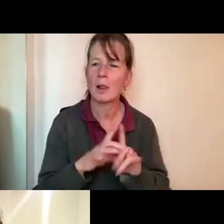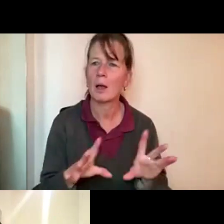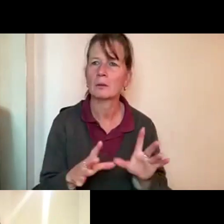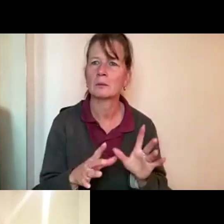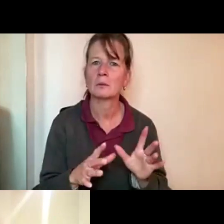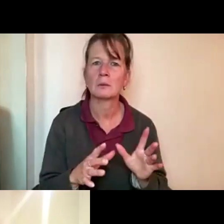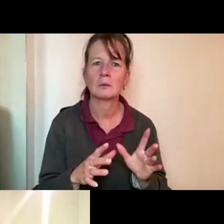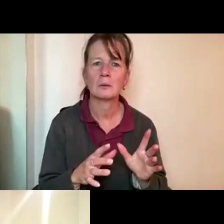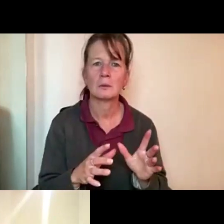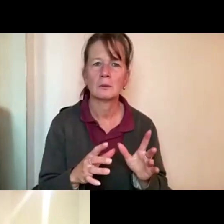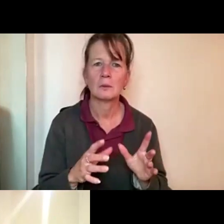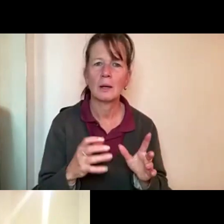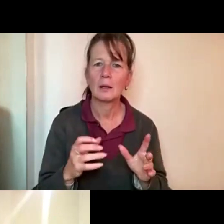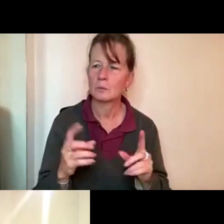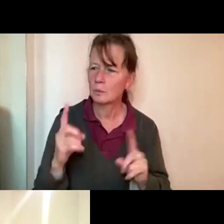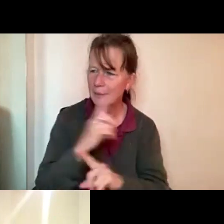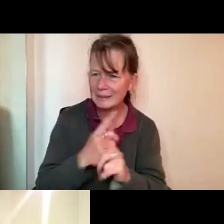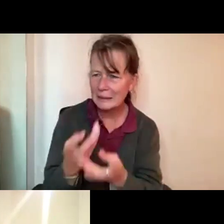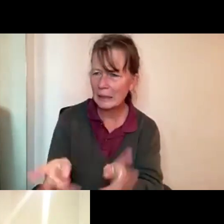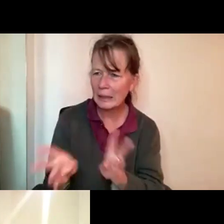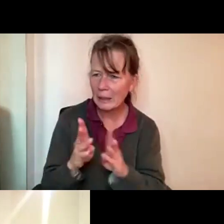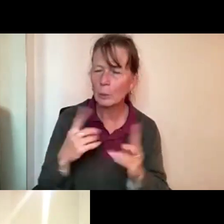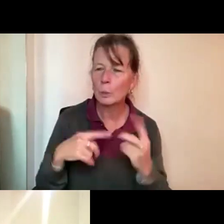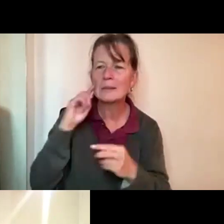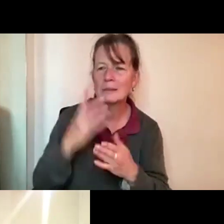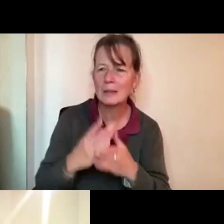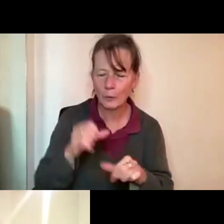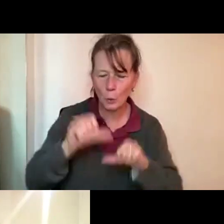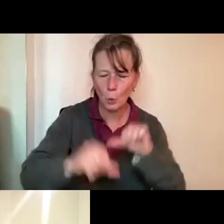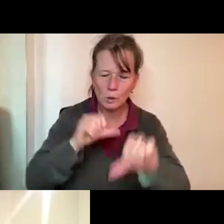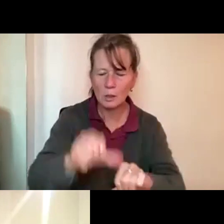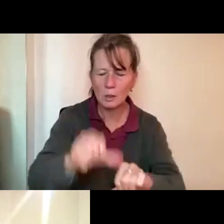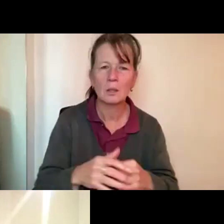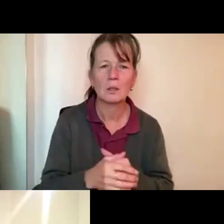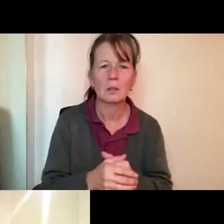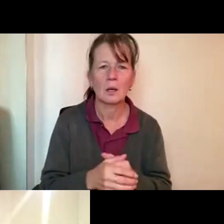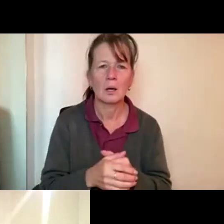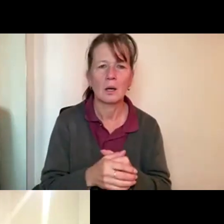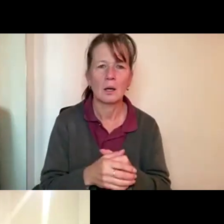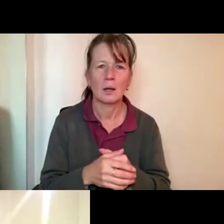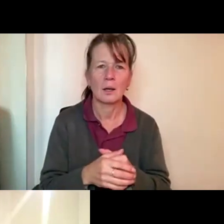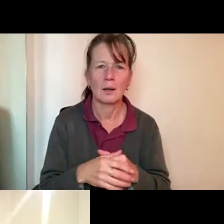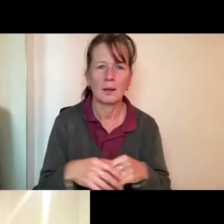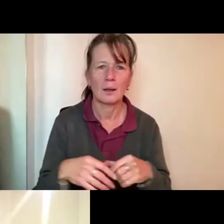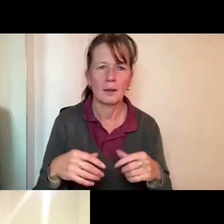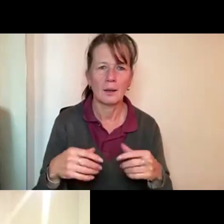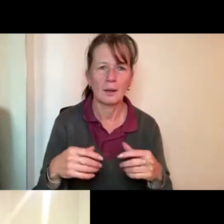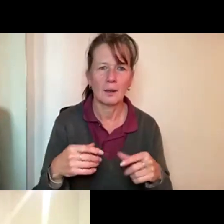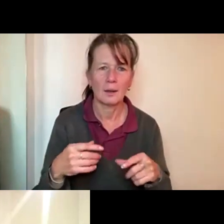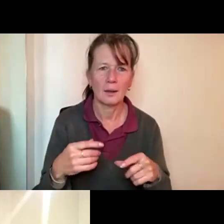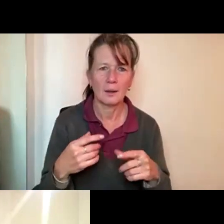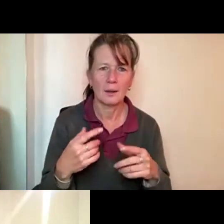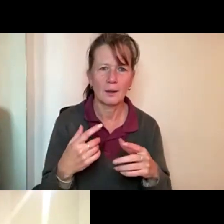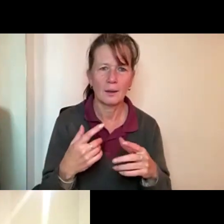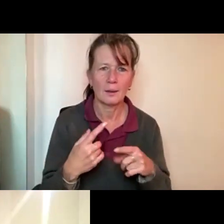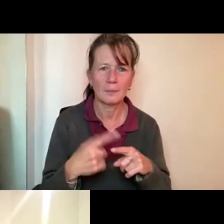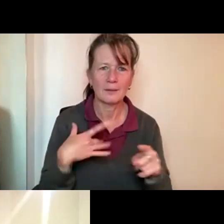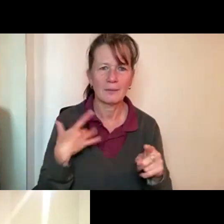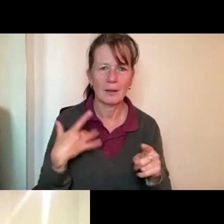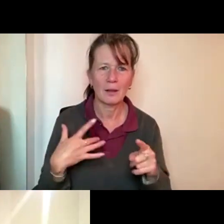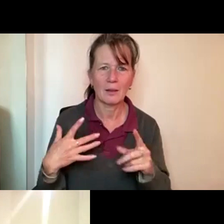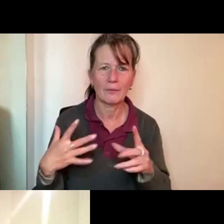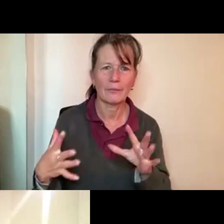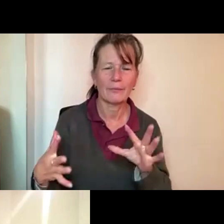had several meetings where we decided of the order, and it felt like, of course, we needed a sort of unifying